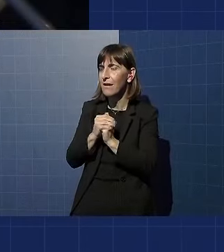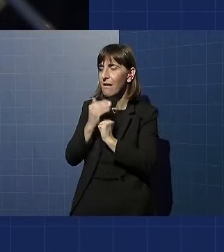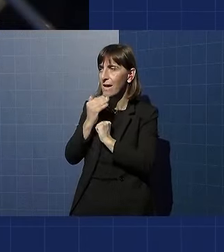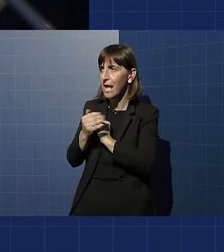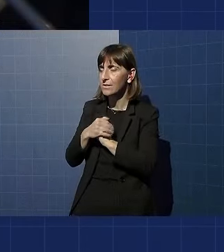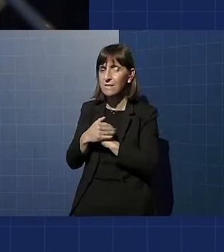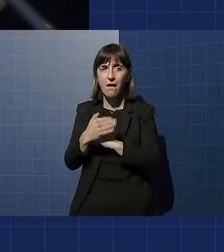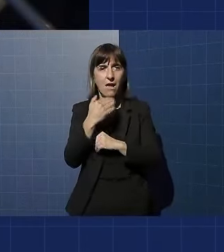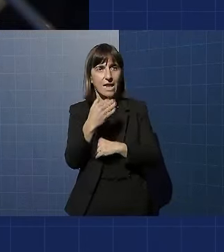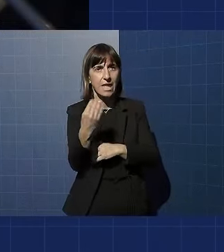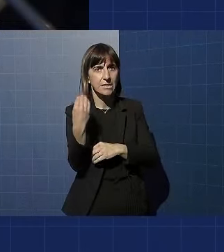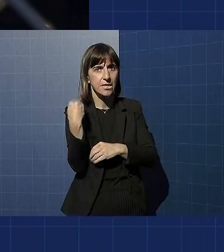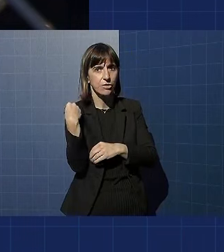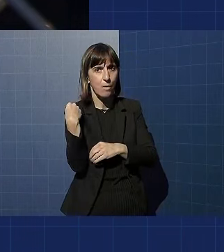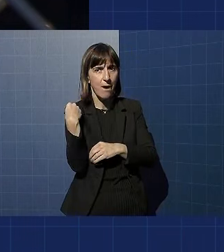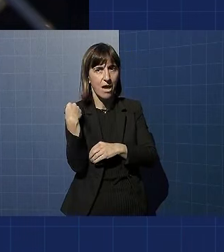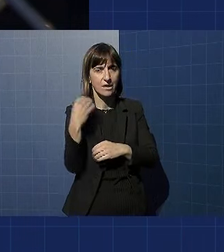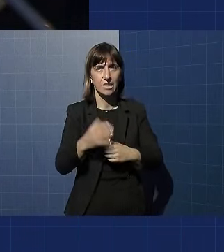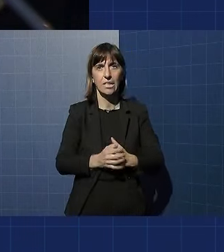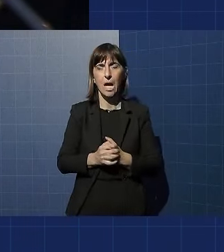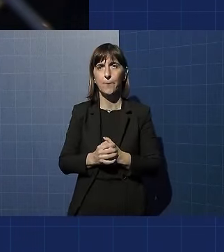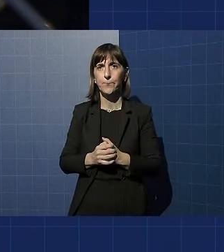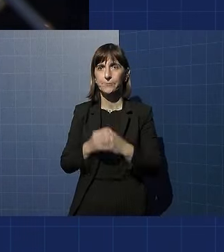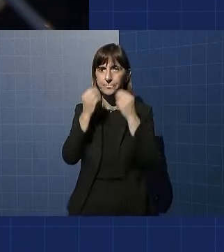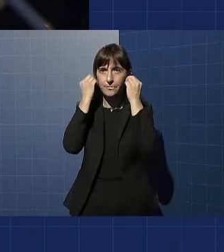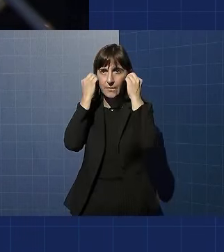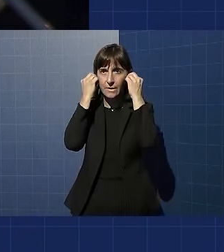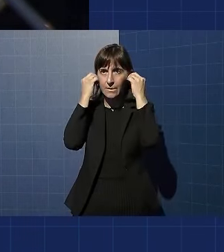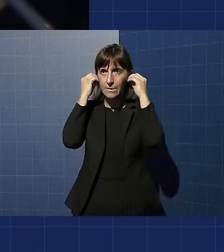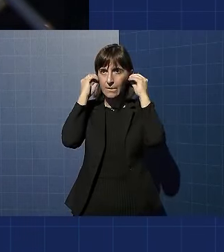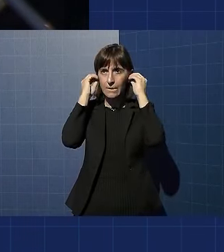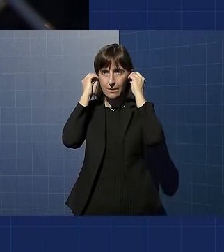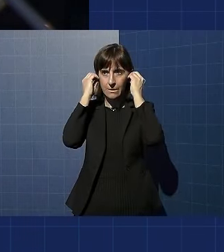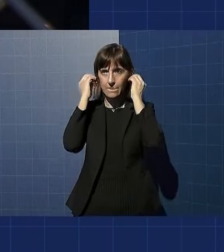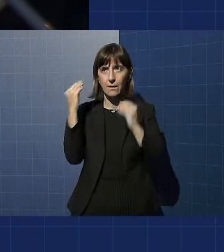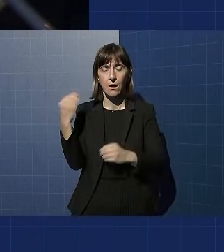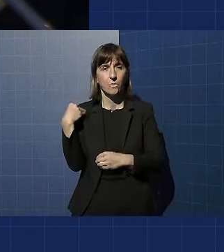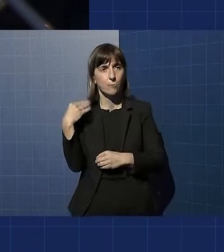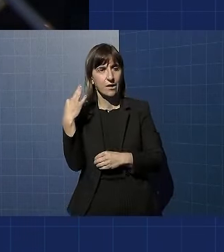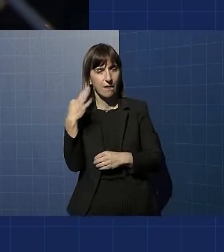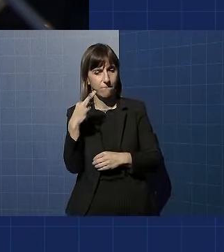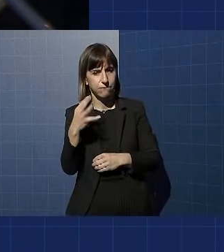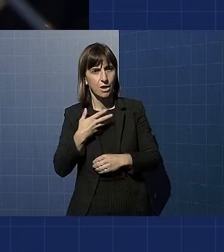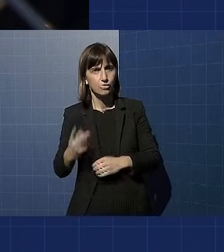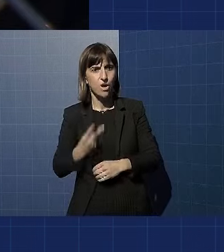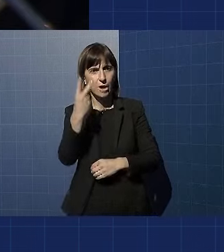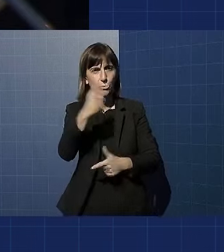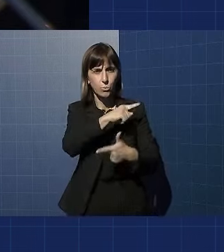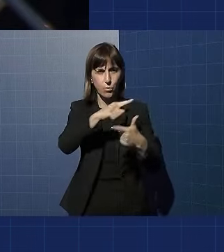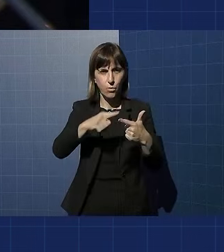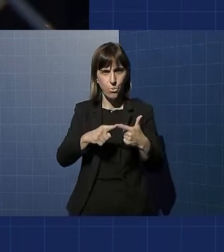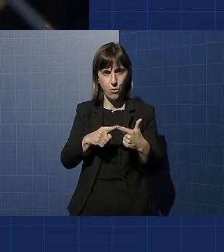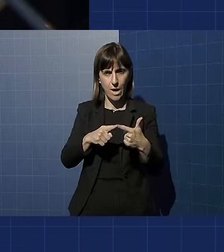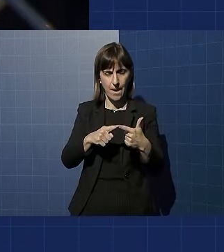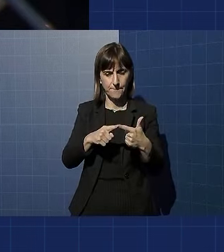Yeah, that's a very good question. There's two things I want to mention. One is Apollo, of course, happened a very